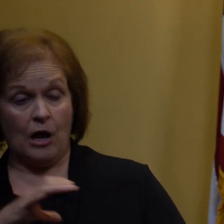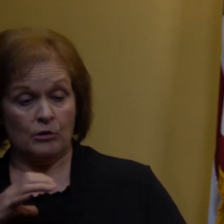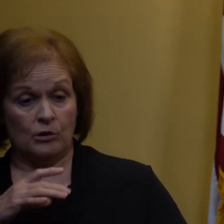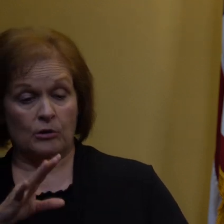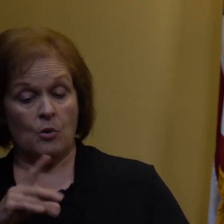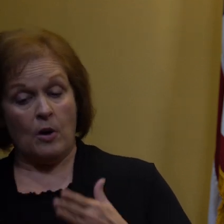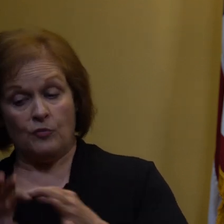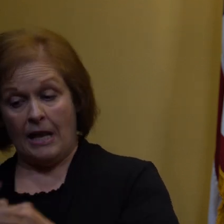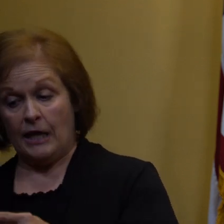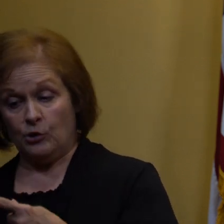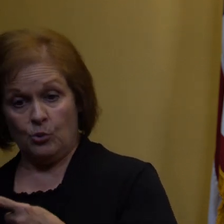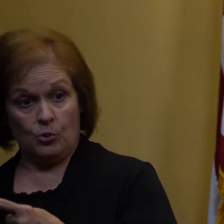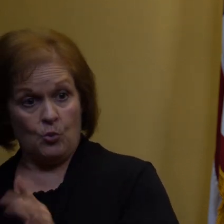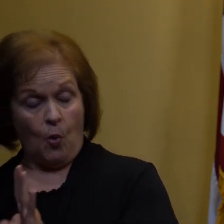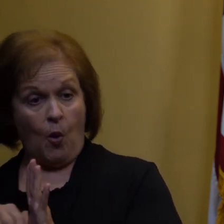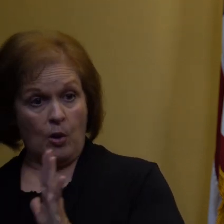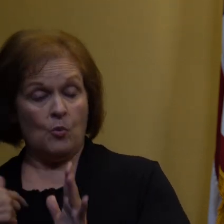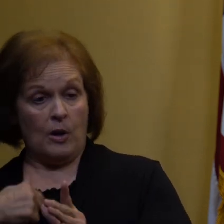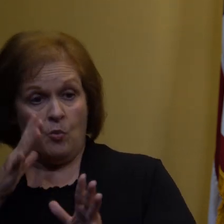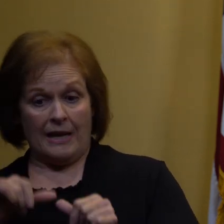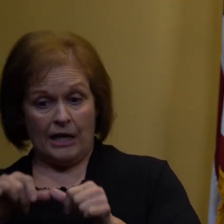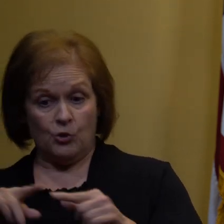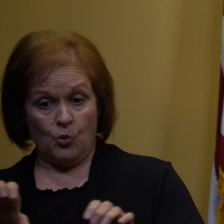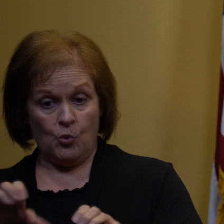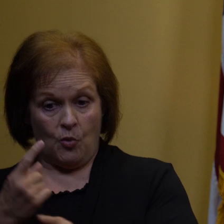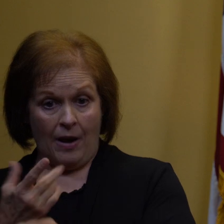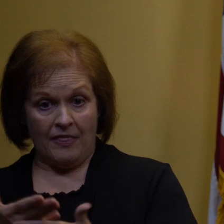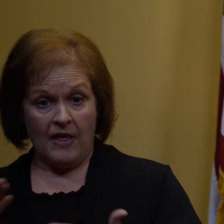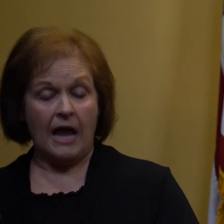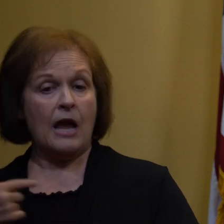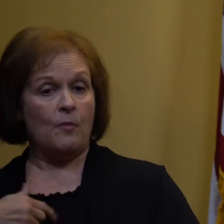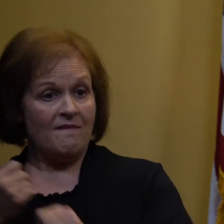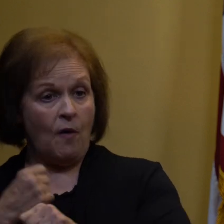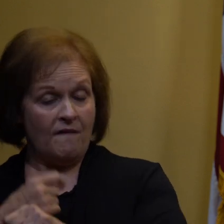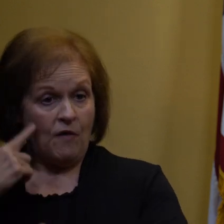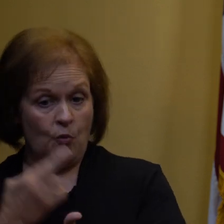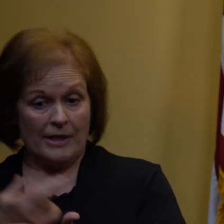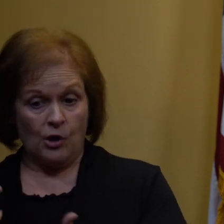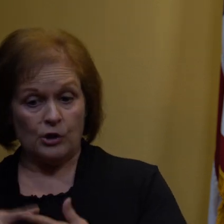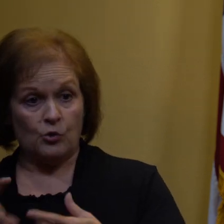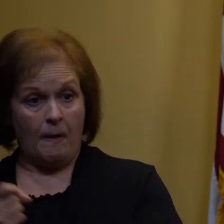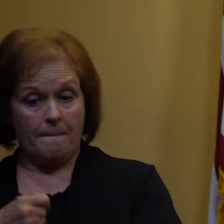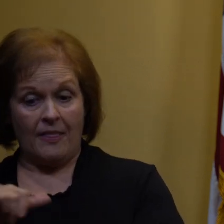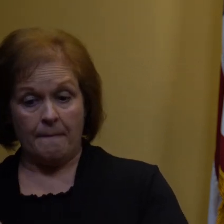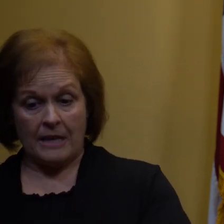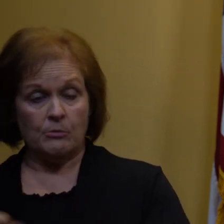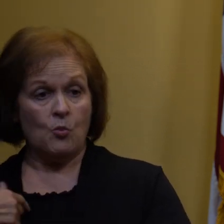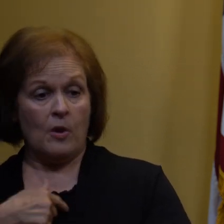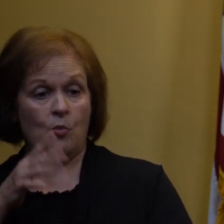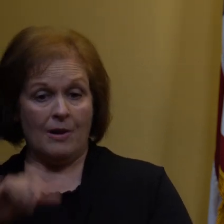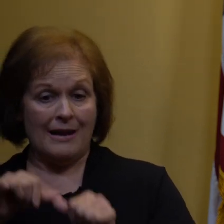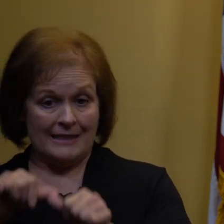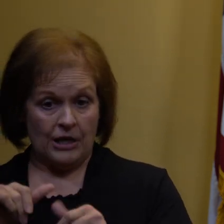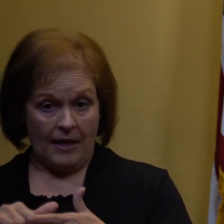city of New Orleans and my administration, we will continue to do the right thing. We fought hard for the resources to make that possible, and we'll continue